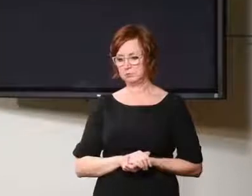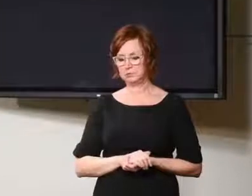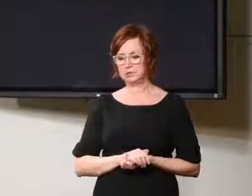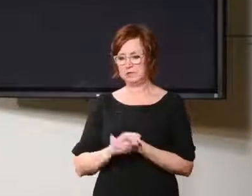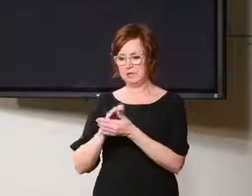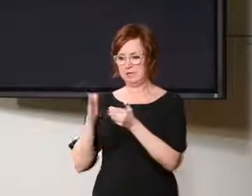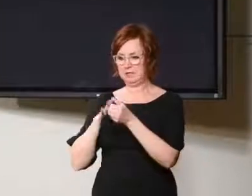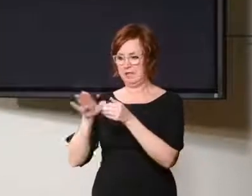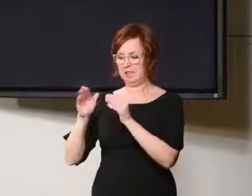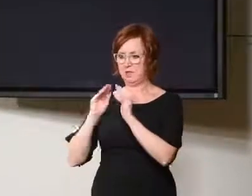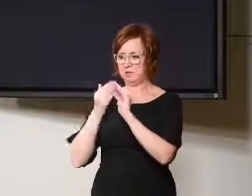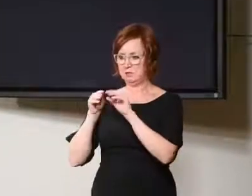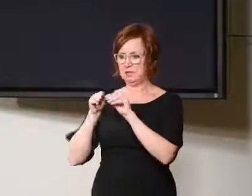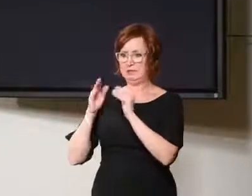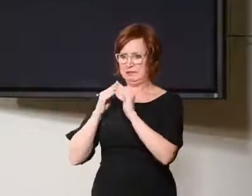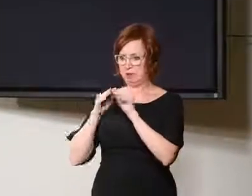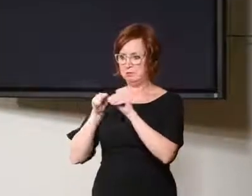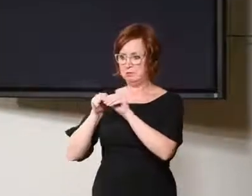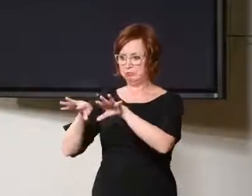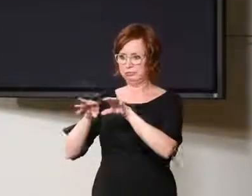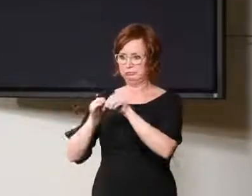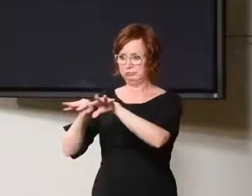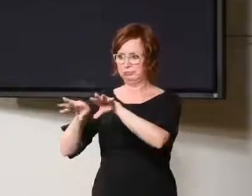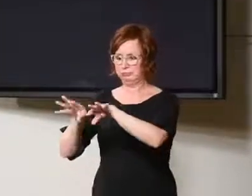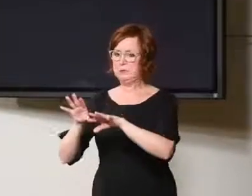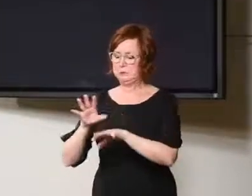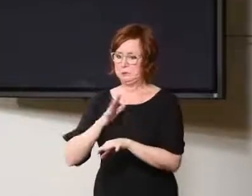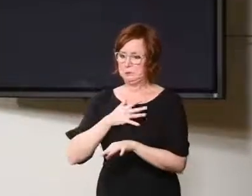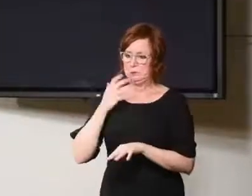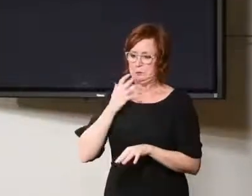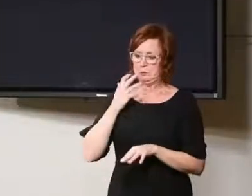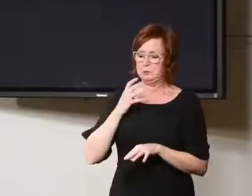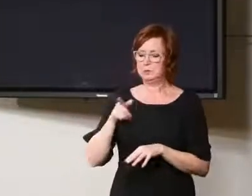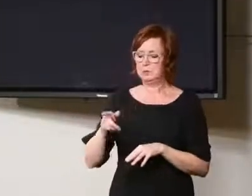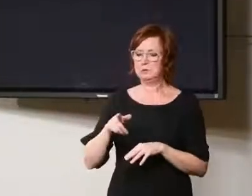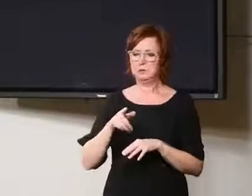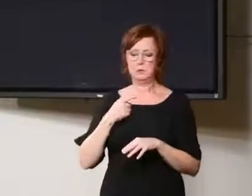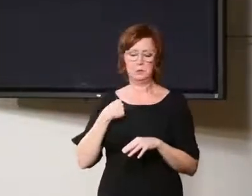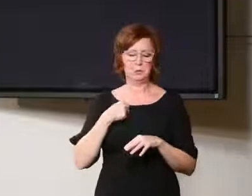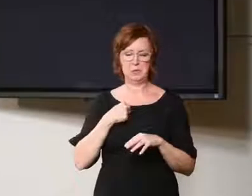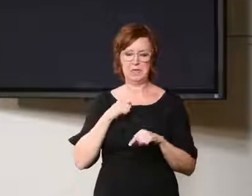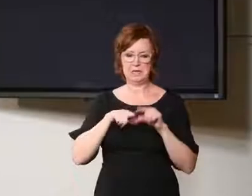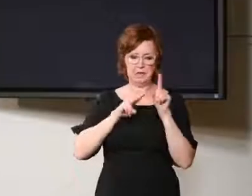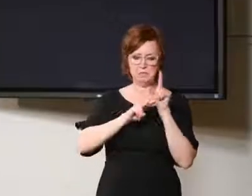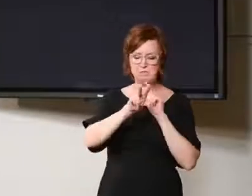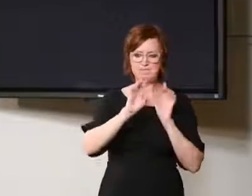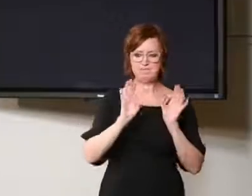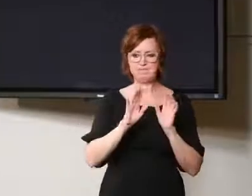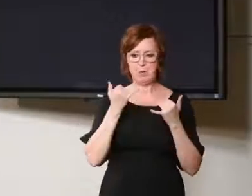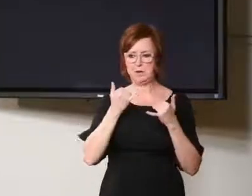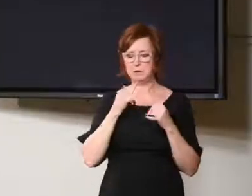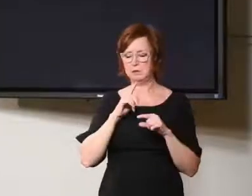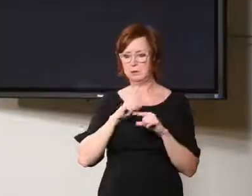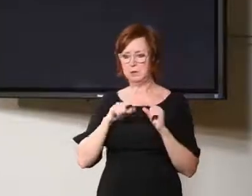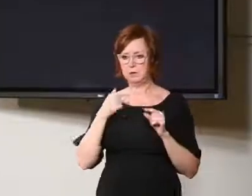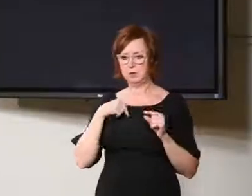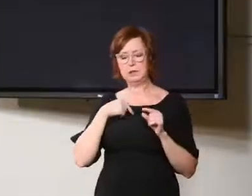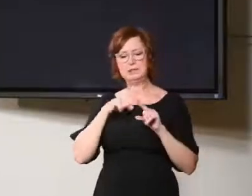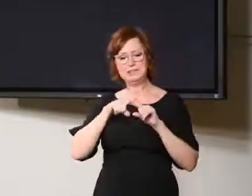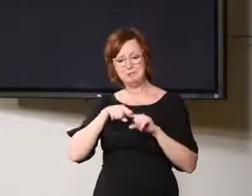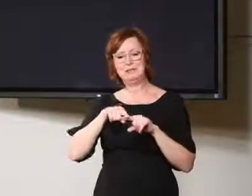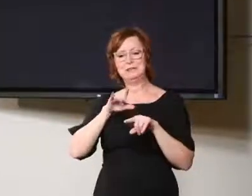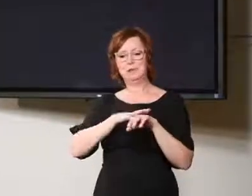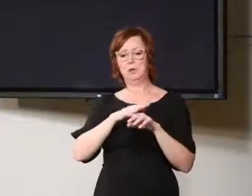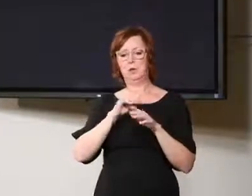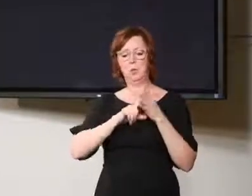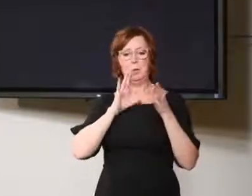predict to say we would do this, we would do this, we would do this. It is to some degree a read and react piece by Dr. Shahab,